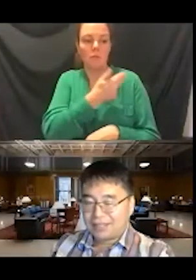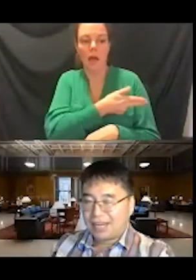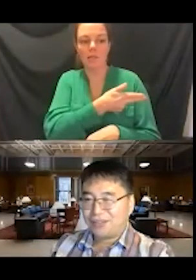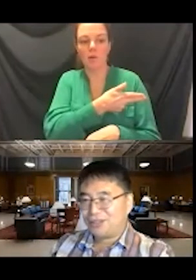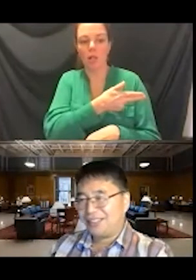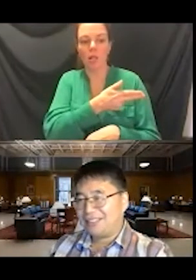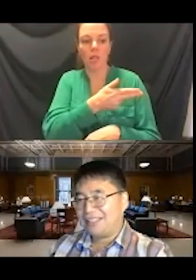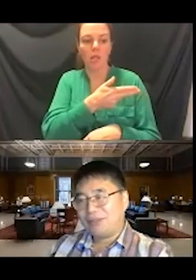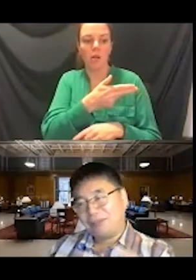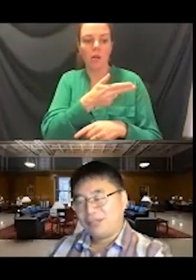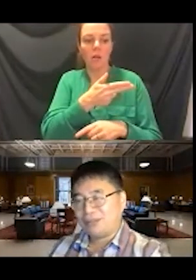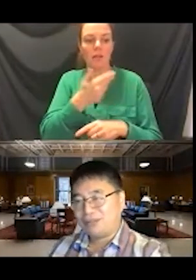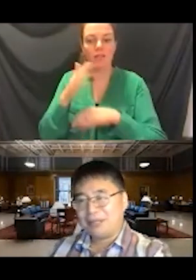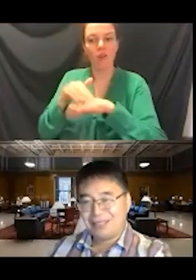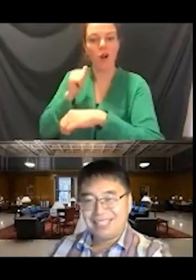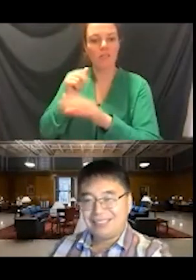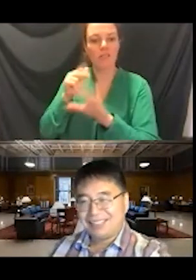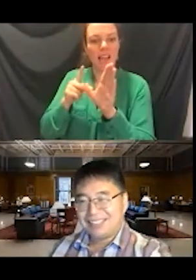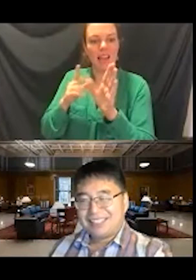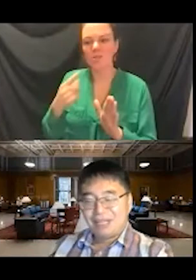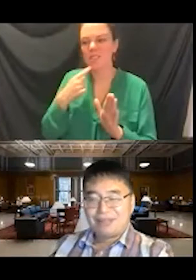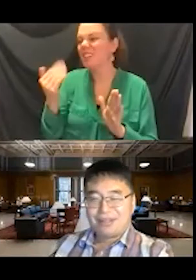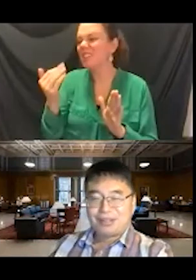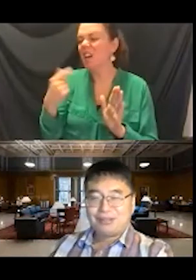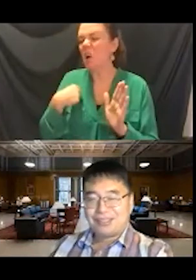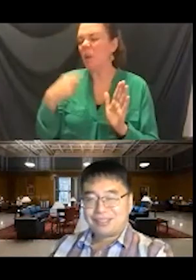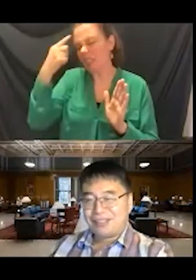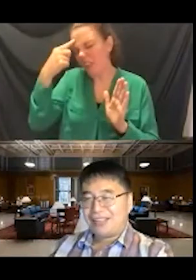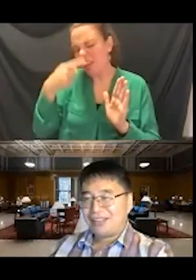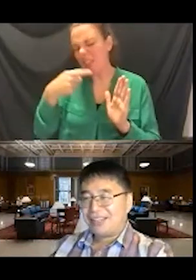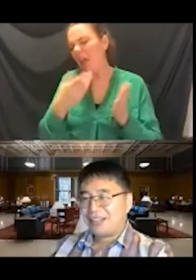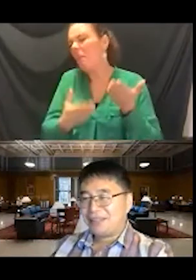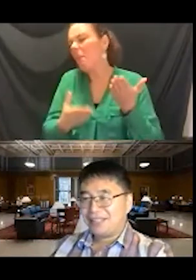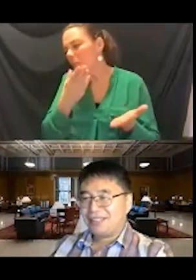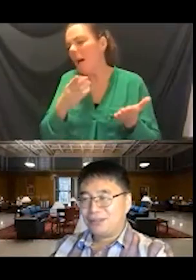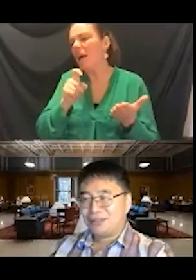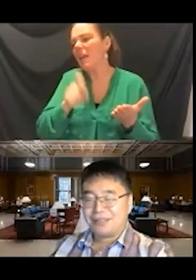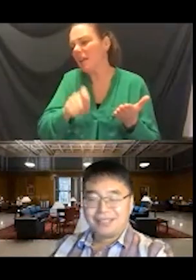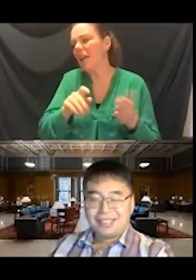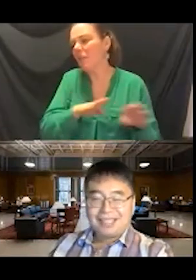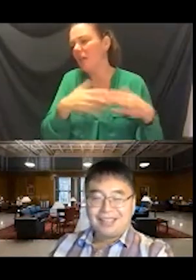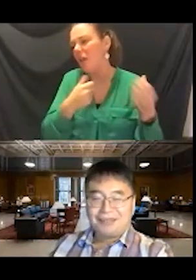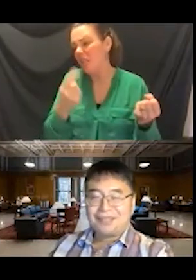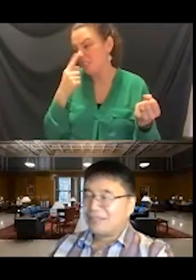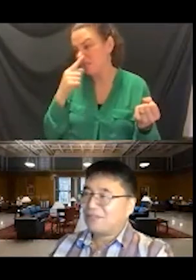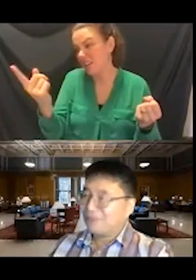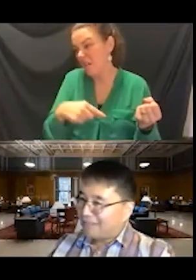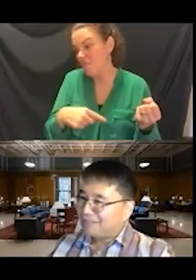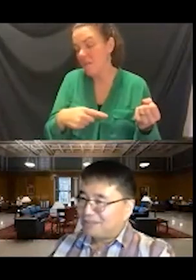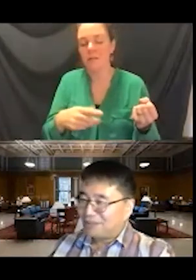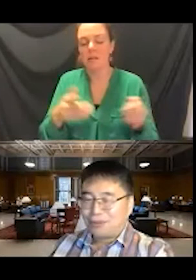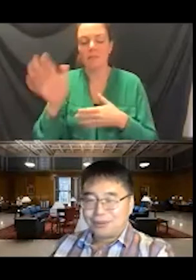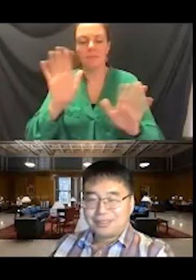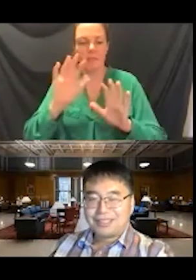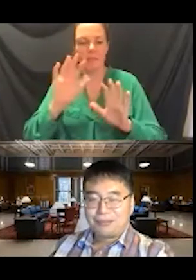see a psychiatry and say, we have a patient who might need behavioral health services. Can you guys come in and do something? Instead of that,